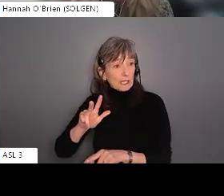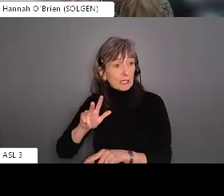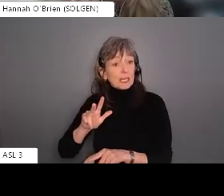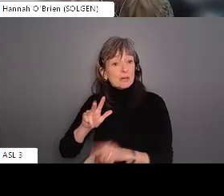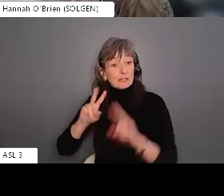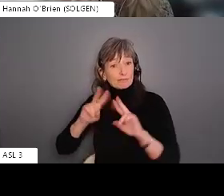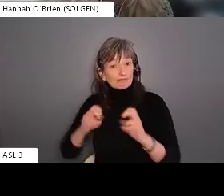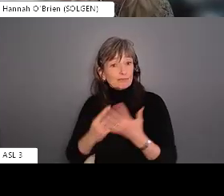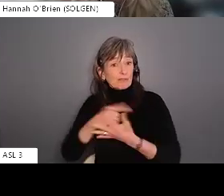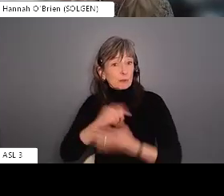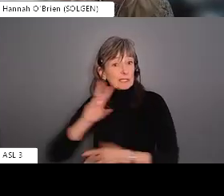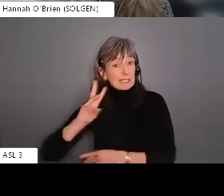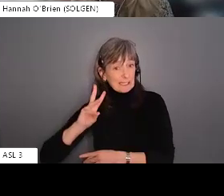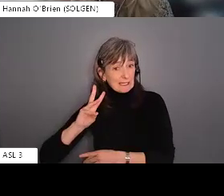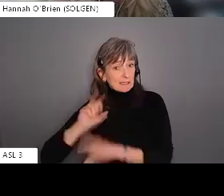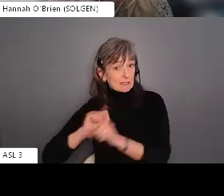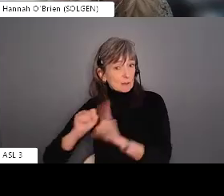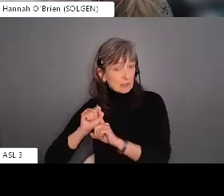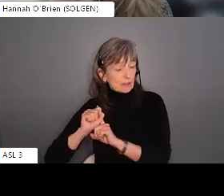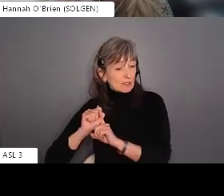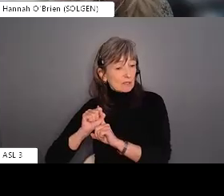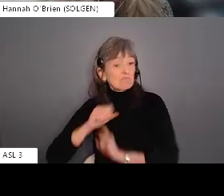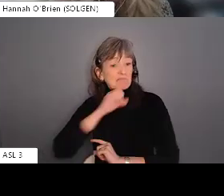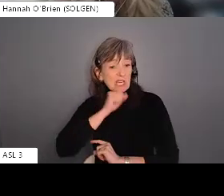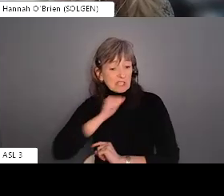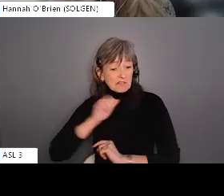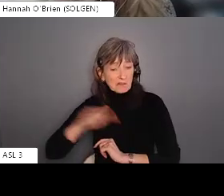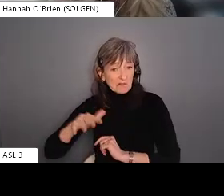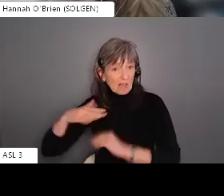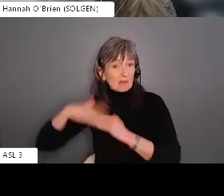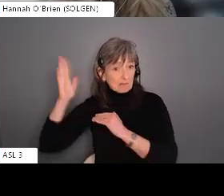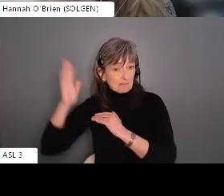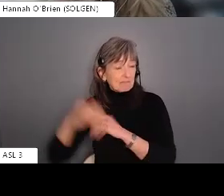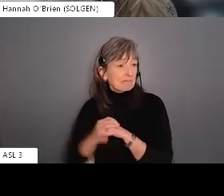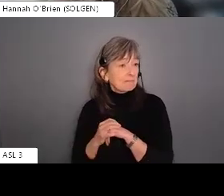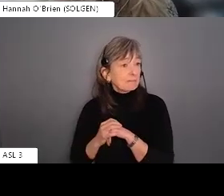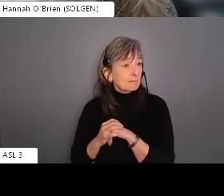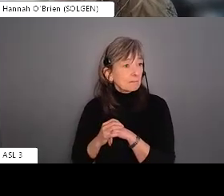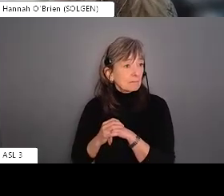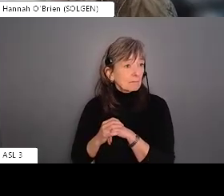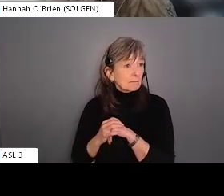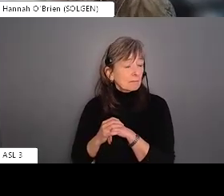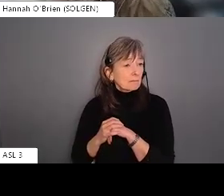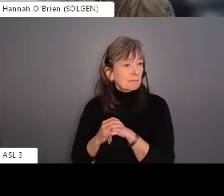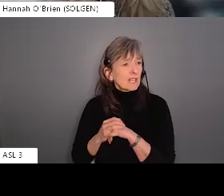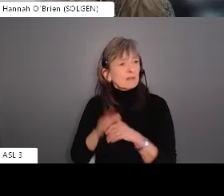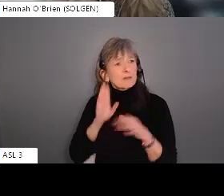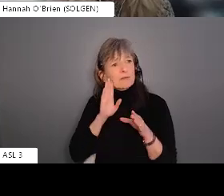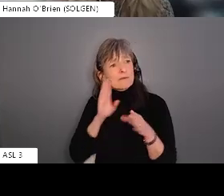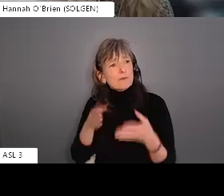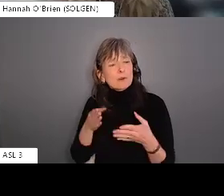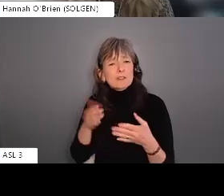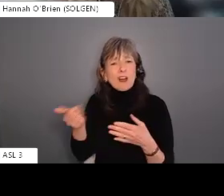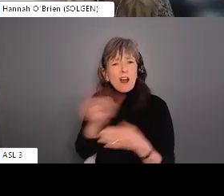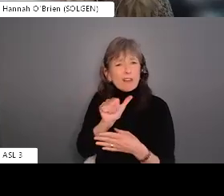that involved individuals aged 55 plus. And we're looking at, what kind of unique risk factors are